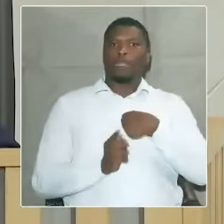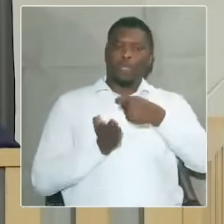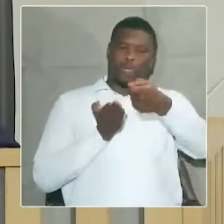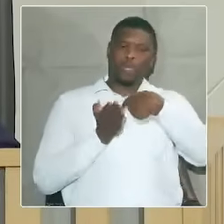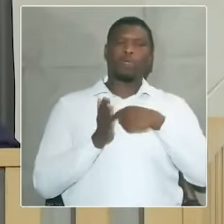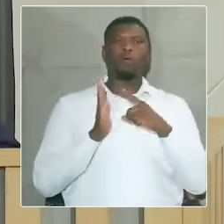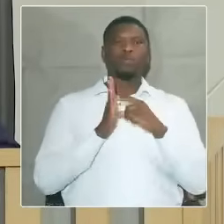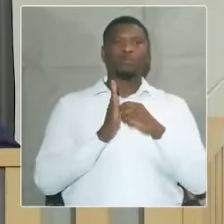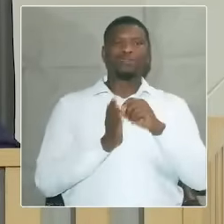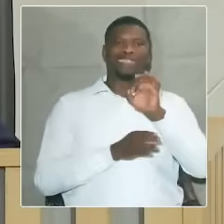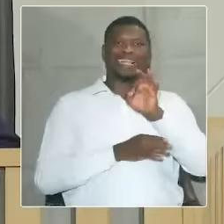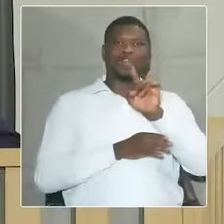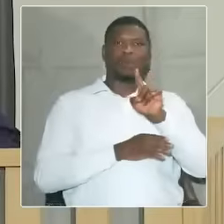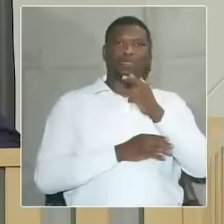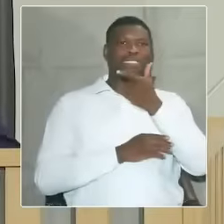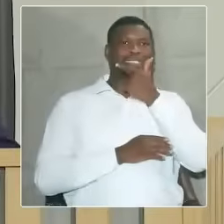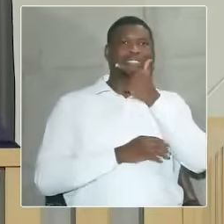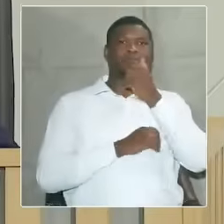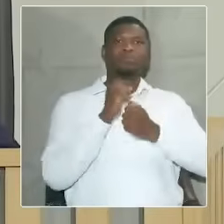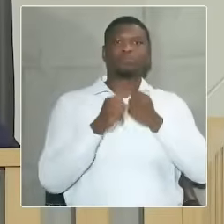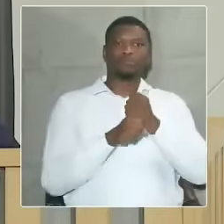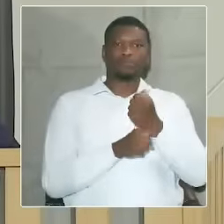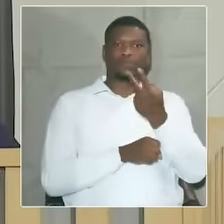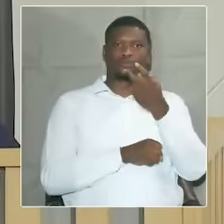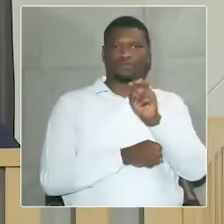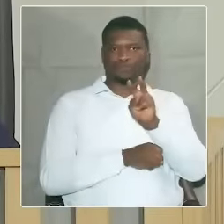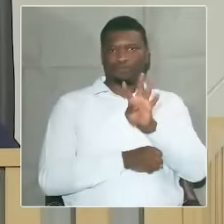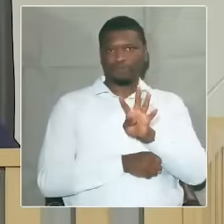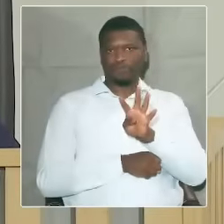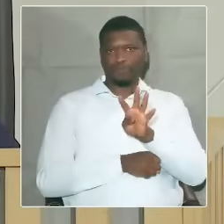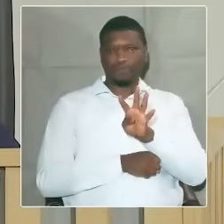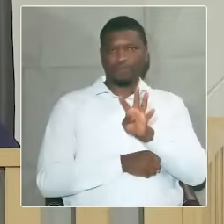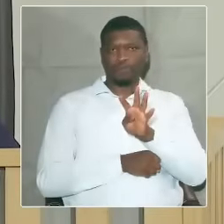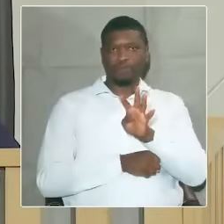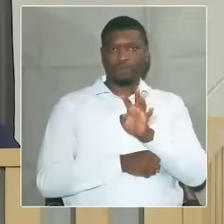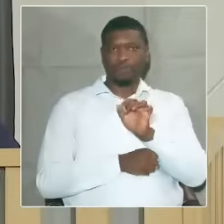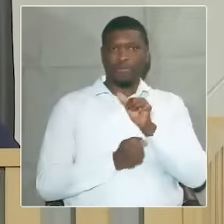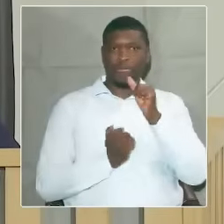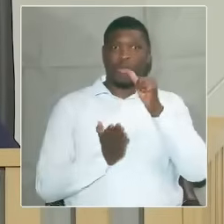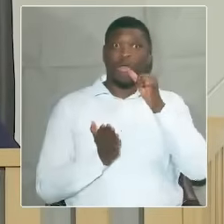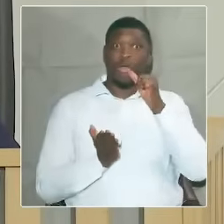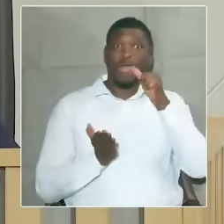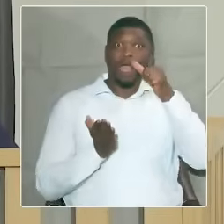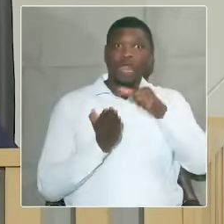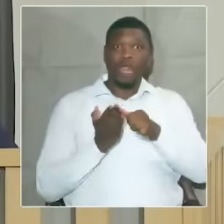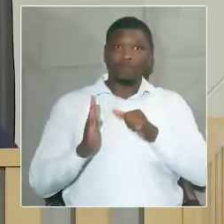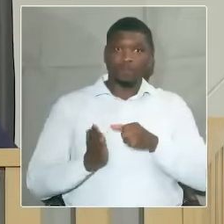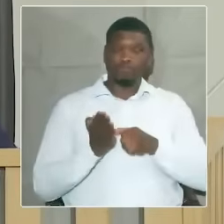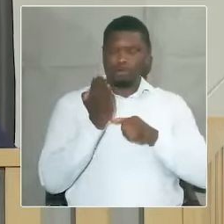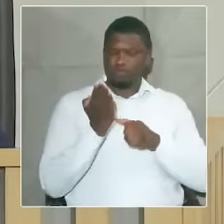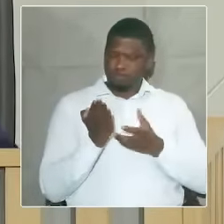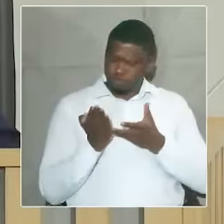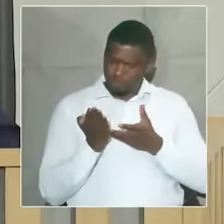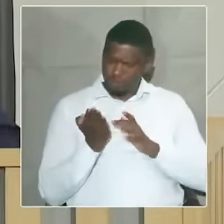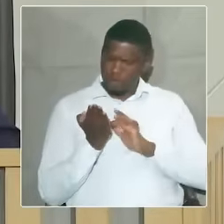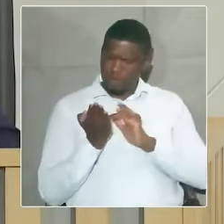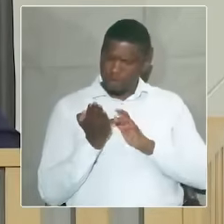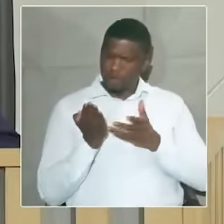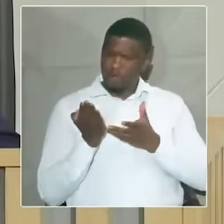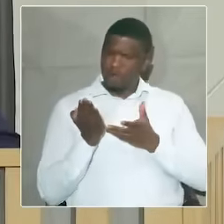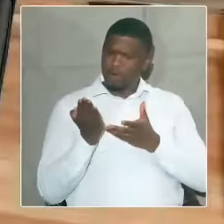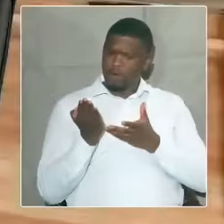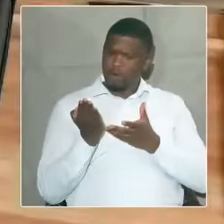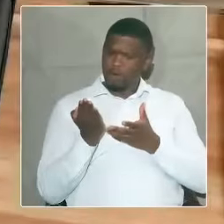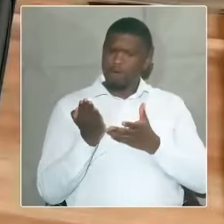31st December 2024. The letter is attached as SFM 9. Yes. Can I ask